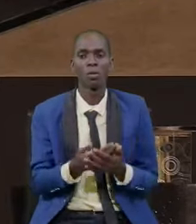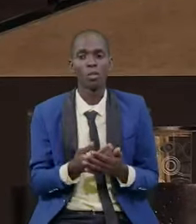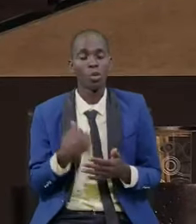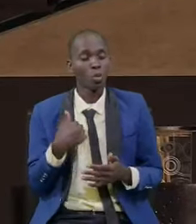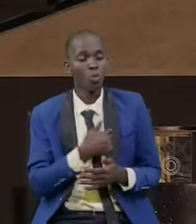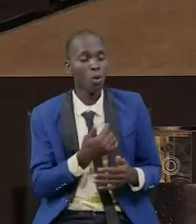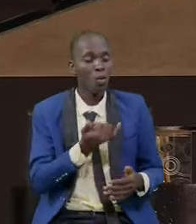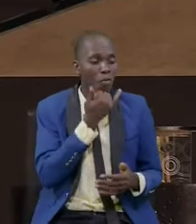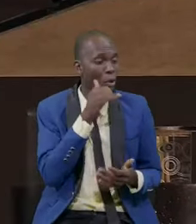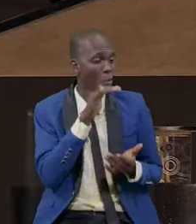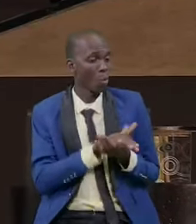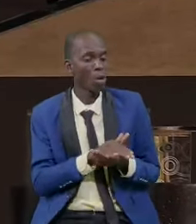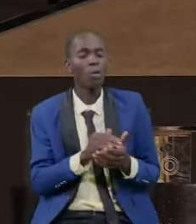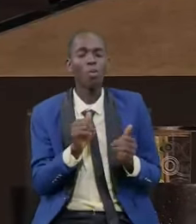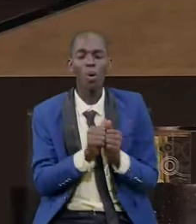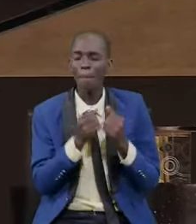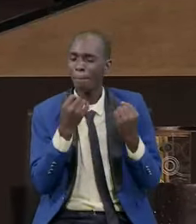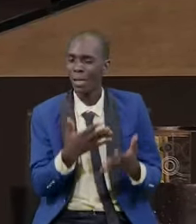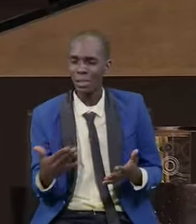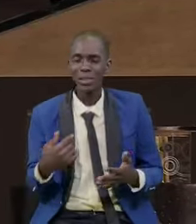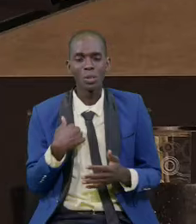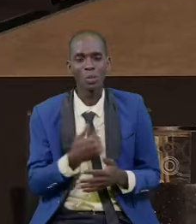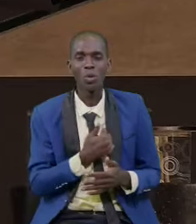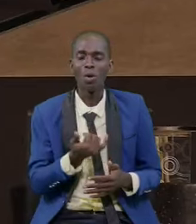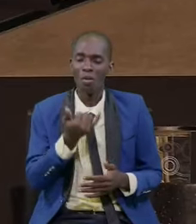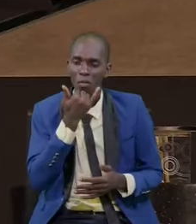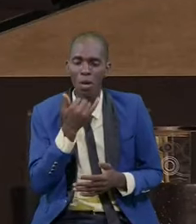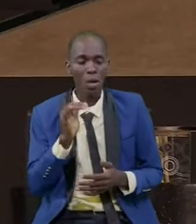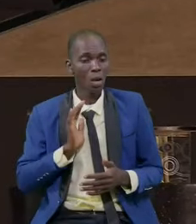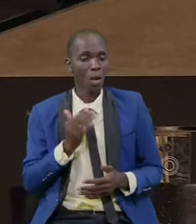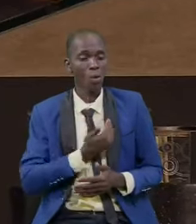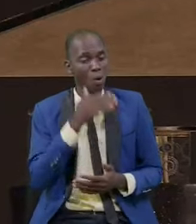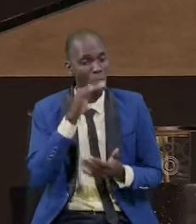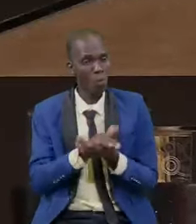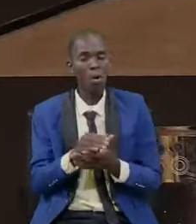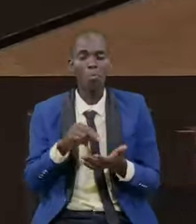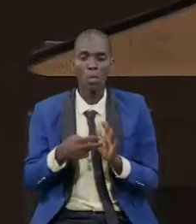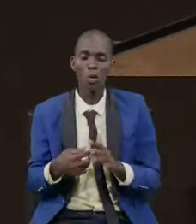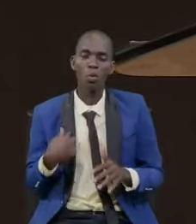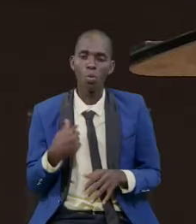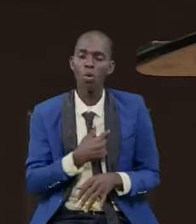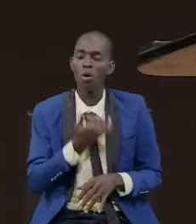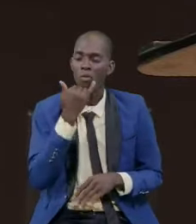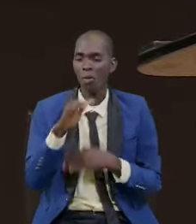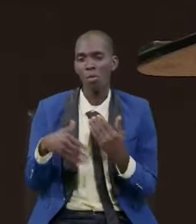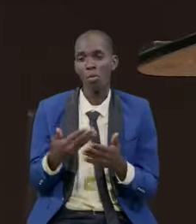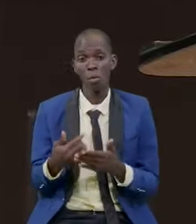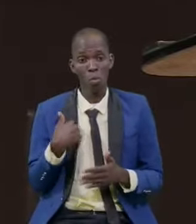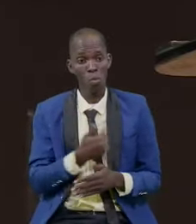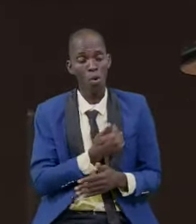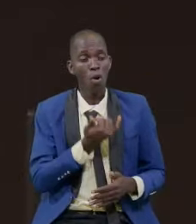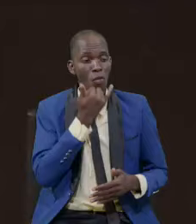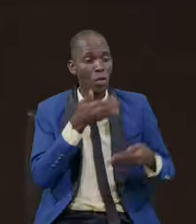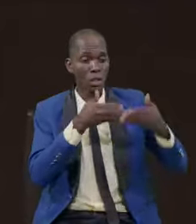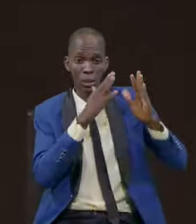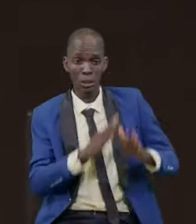In many things of the tongue, we offend our wives, we offend all. We offend our leaders, we offend